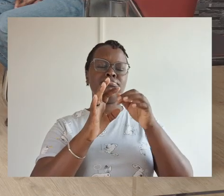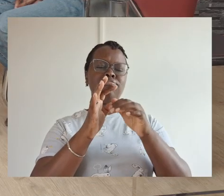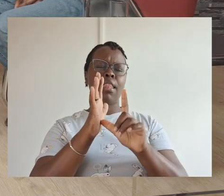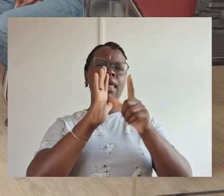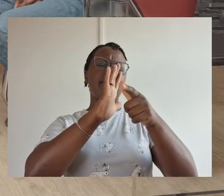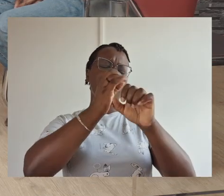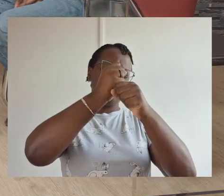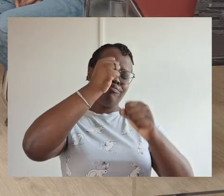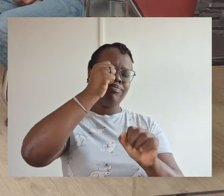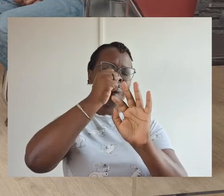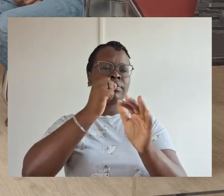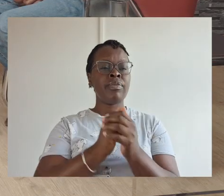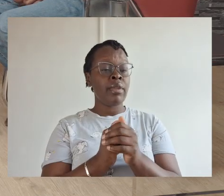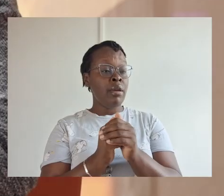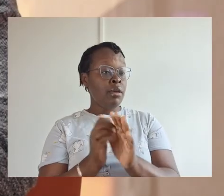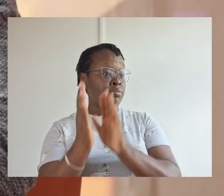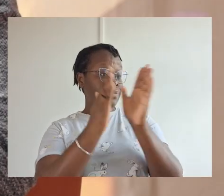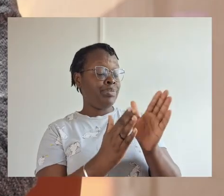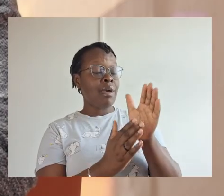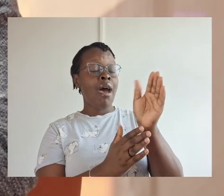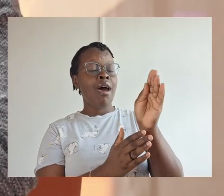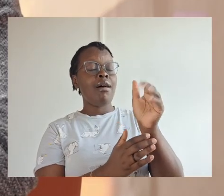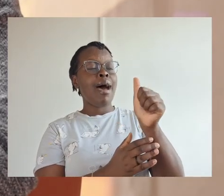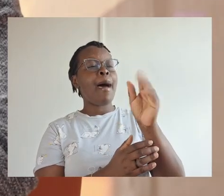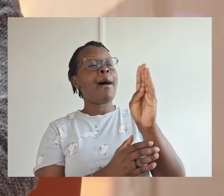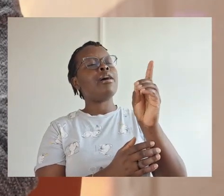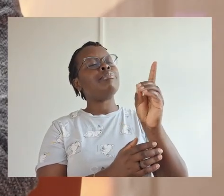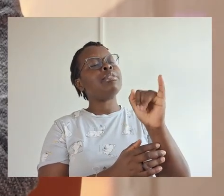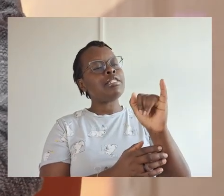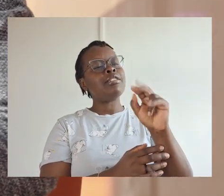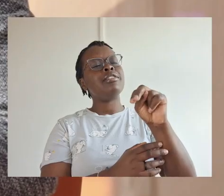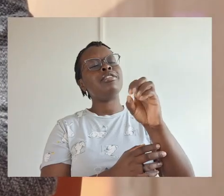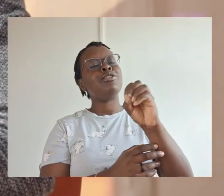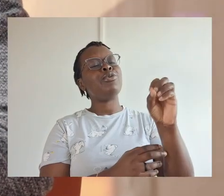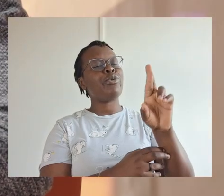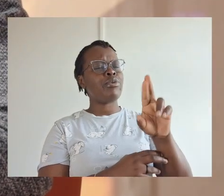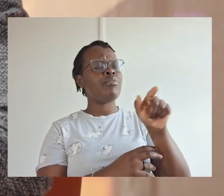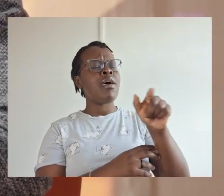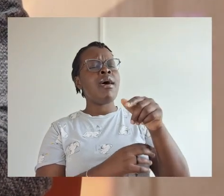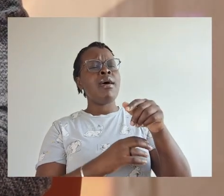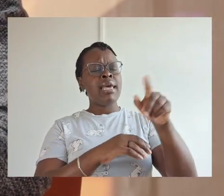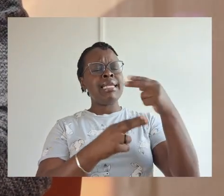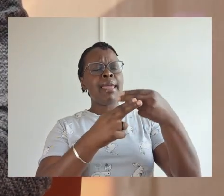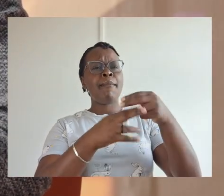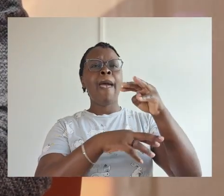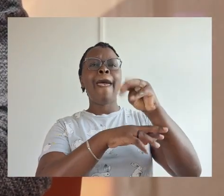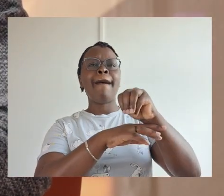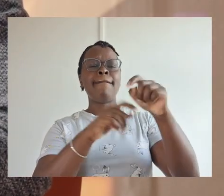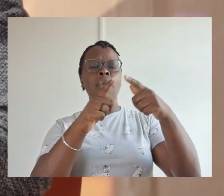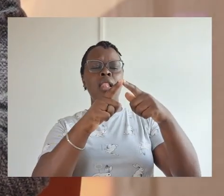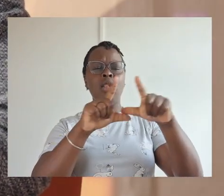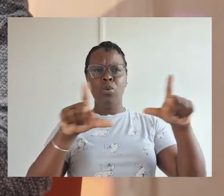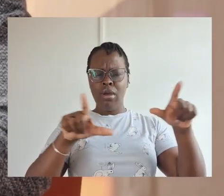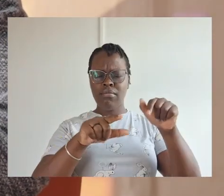decided to fill, but let me bring in Abdinoor as well. Maybe you can tell us about your work, Abdinoor, when it comes to M-Lugha and the kind of context